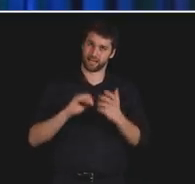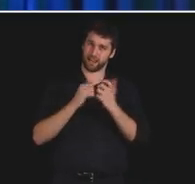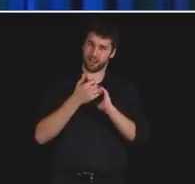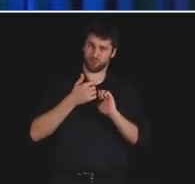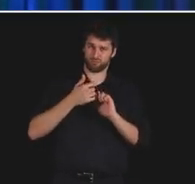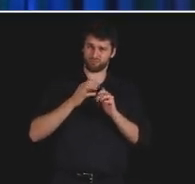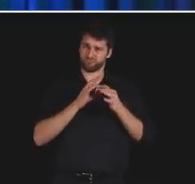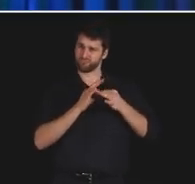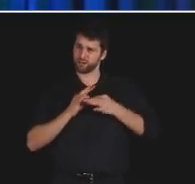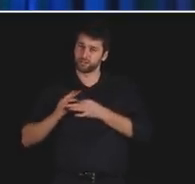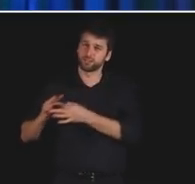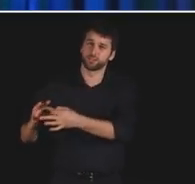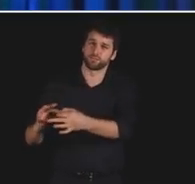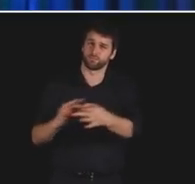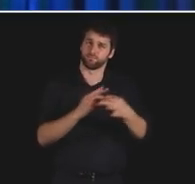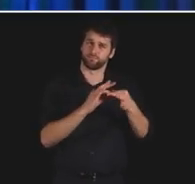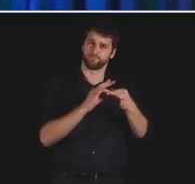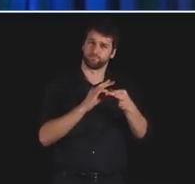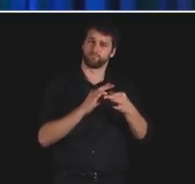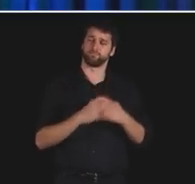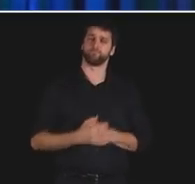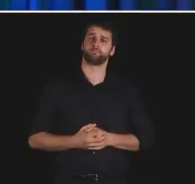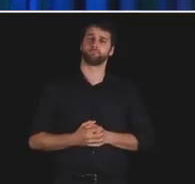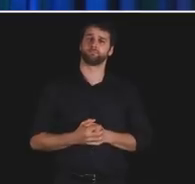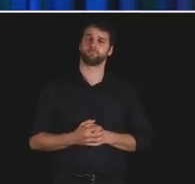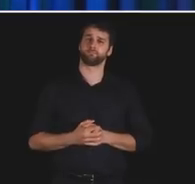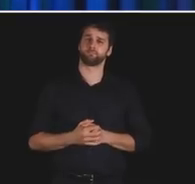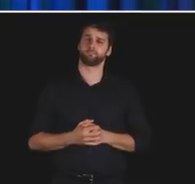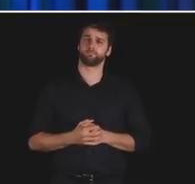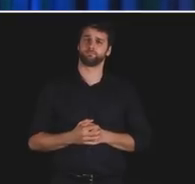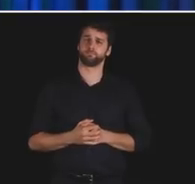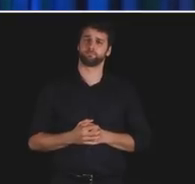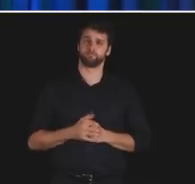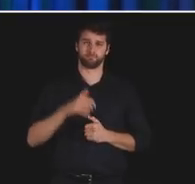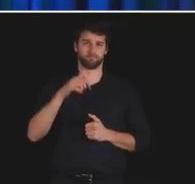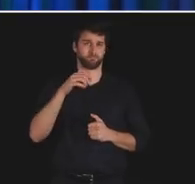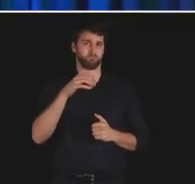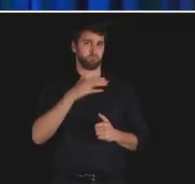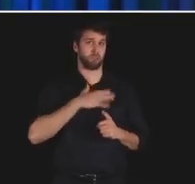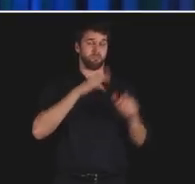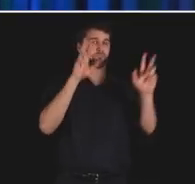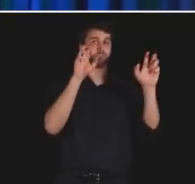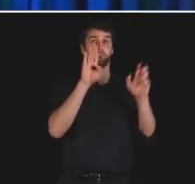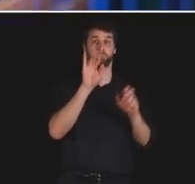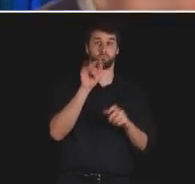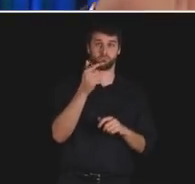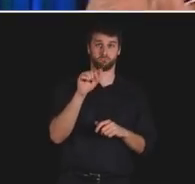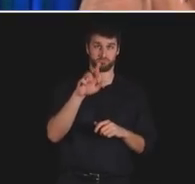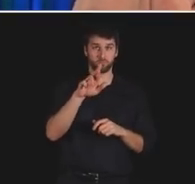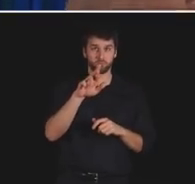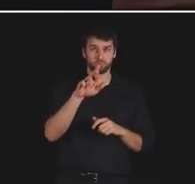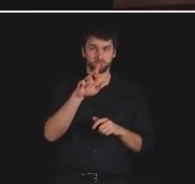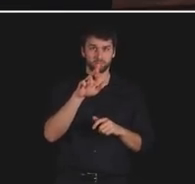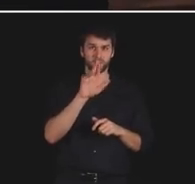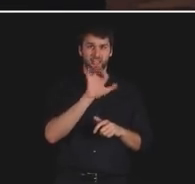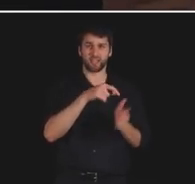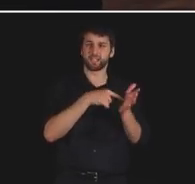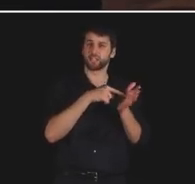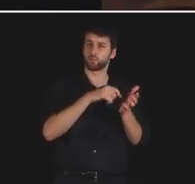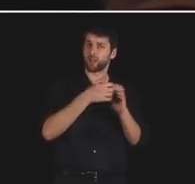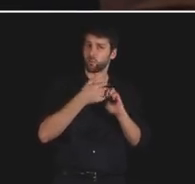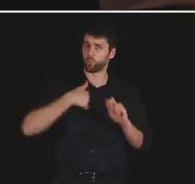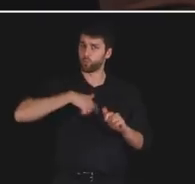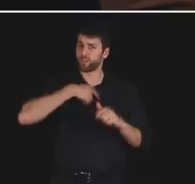only one example of how we accomplish things by working together across all kinds of